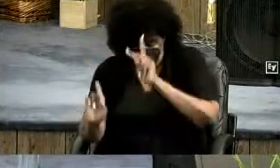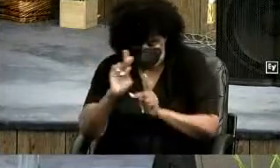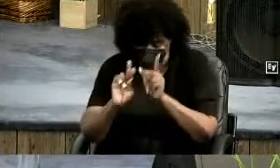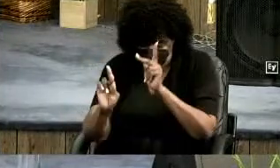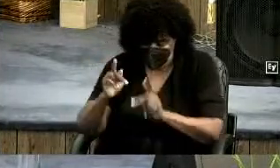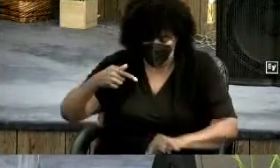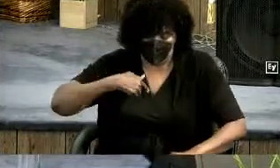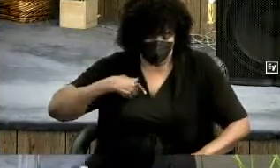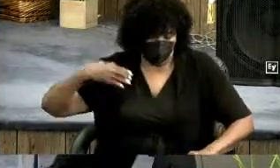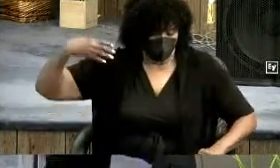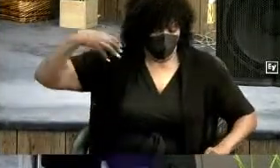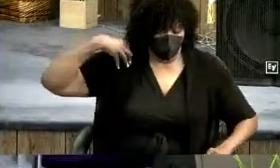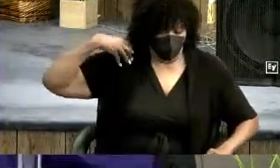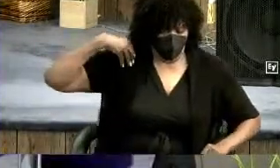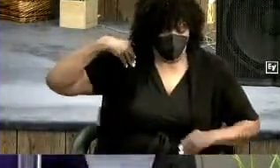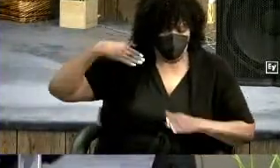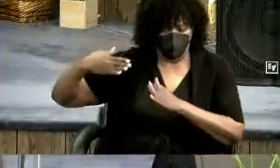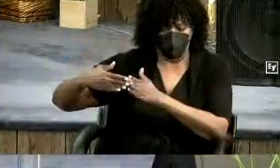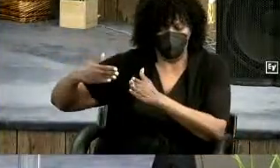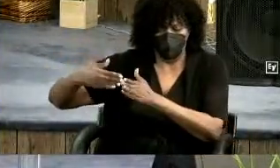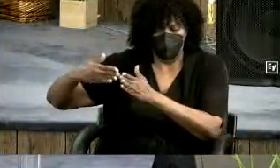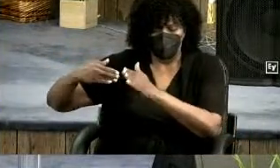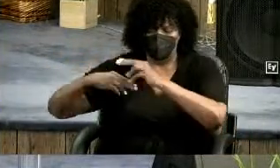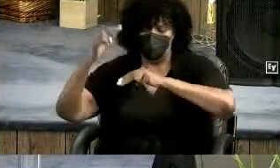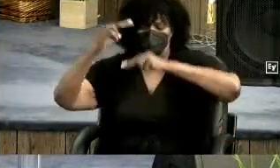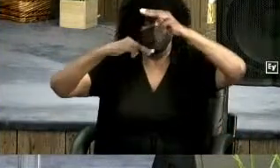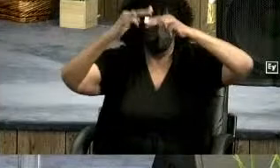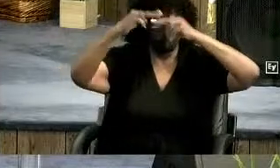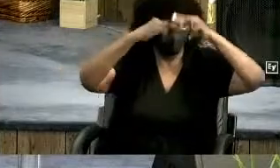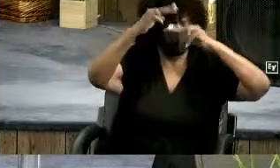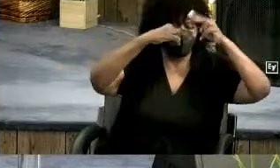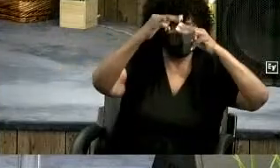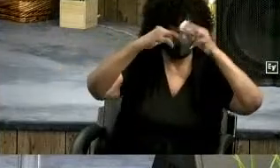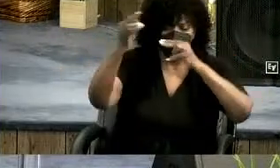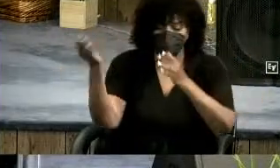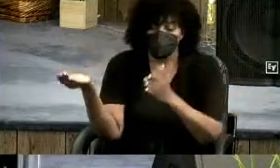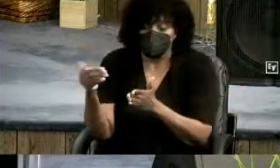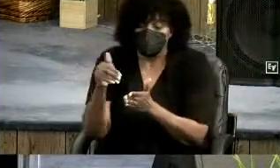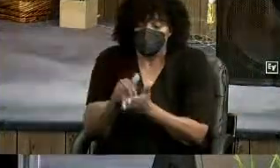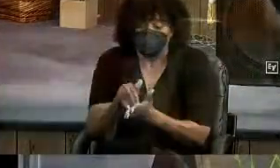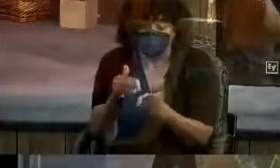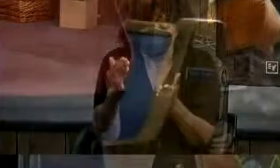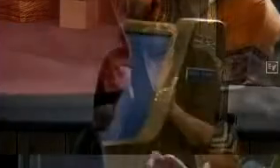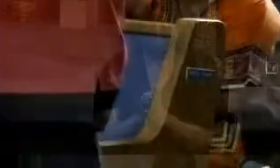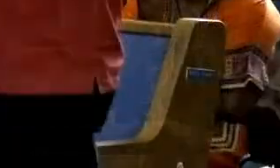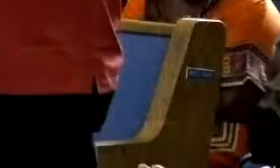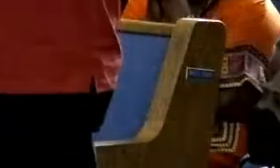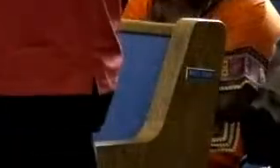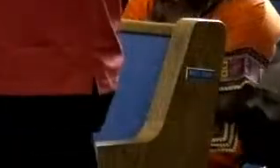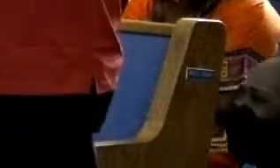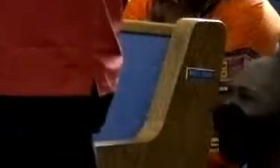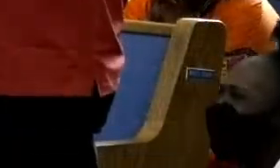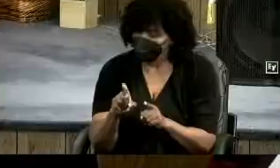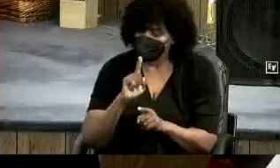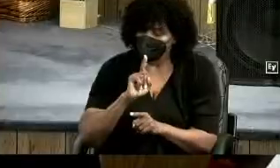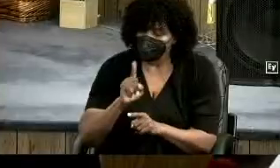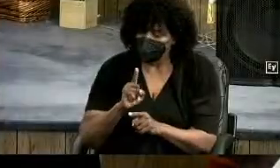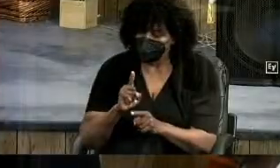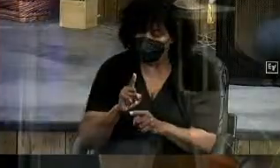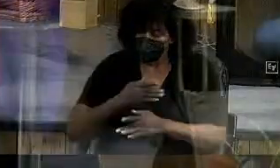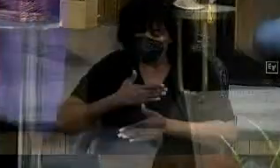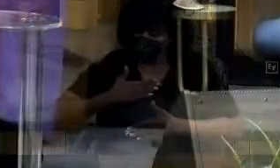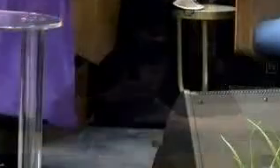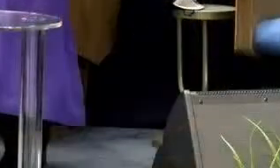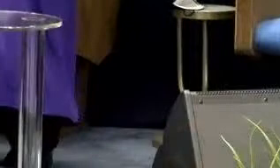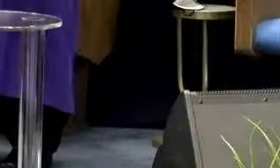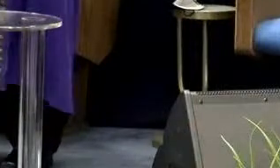but I'll be the chief cornerstone to build it back up again. Oh, I can't be happy until I'm with them. I